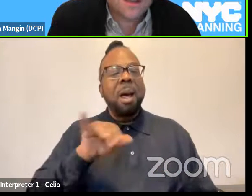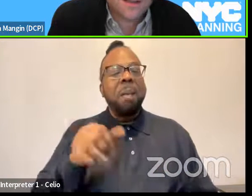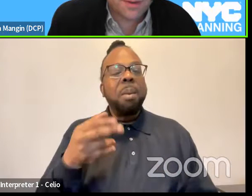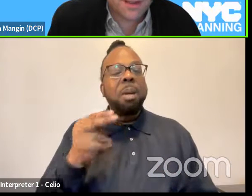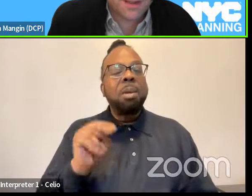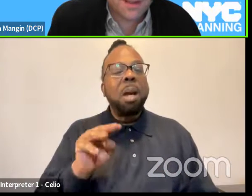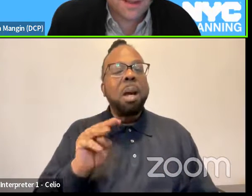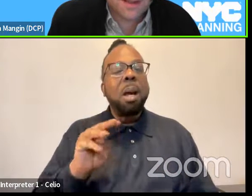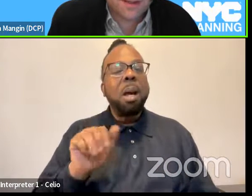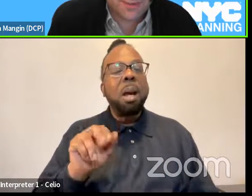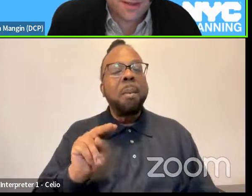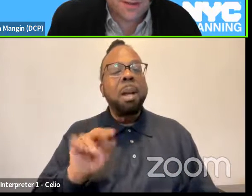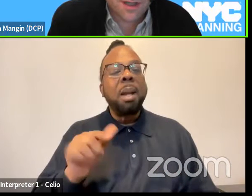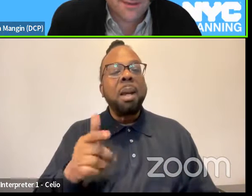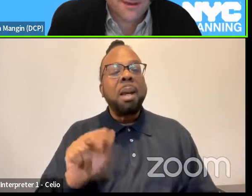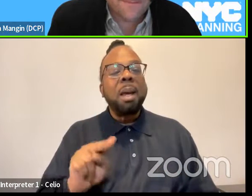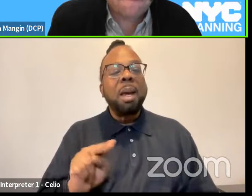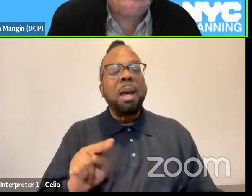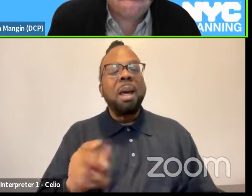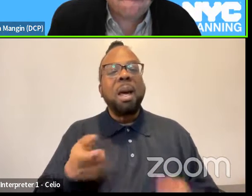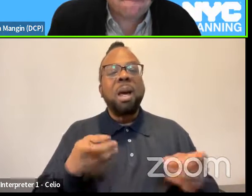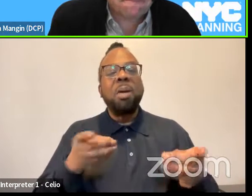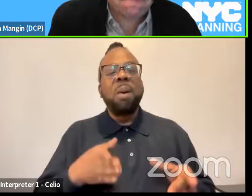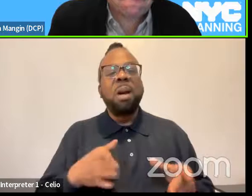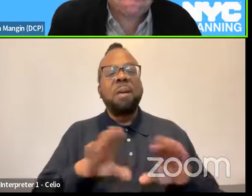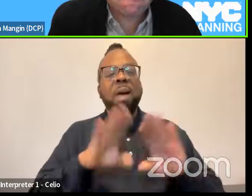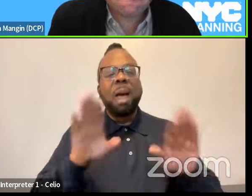Division here at City Planning, and thanks to everybody for coming out.